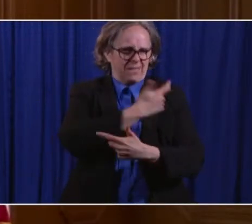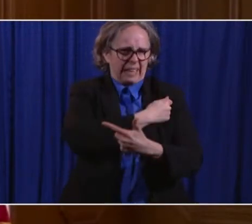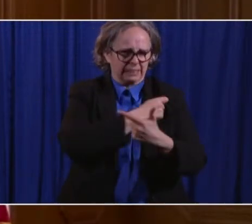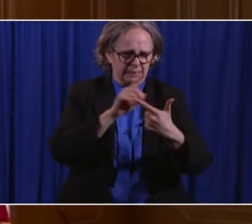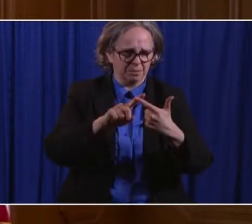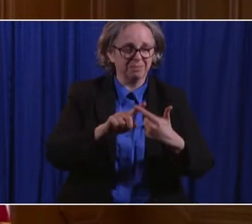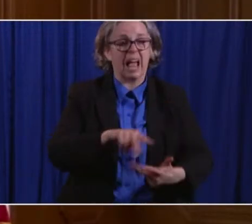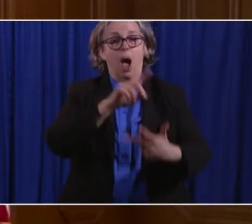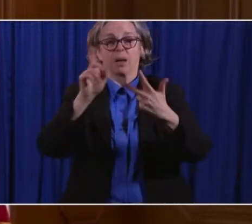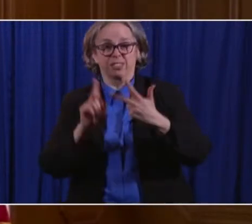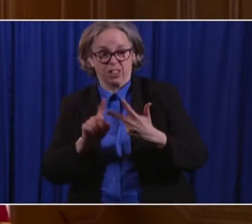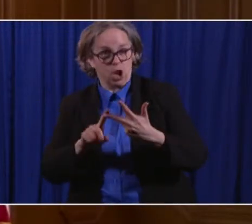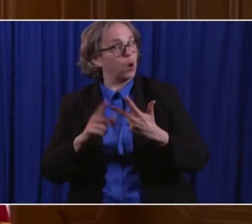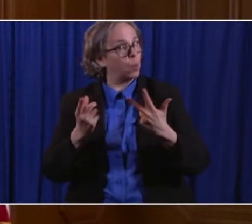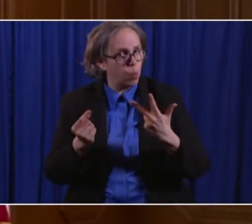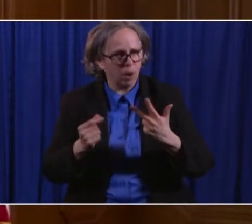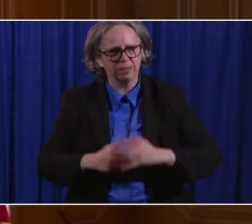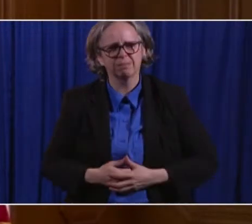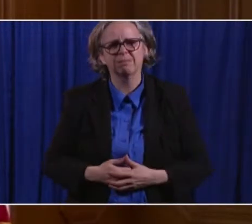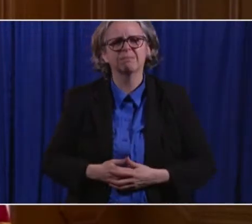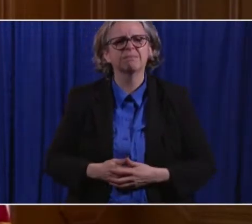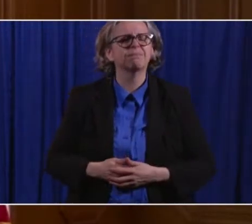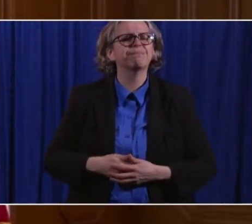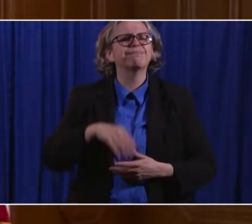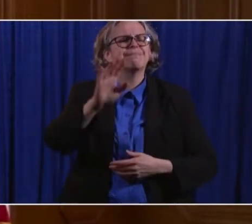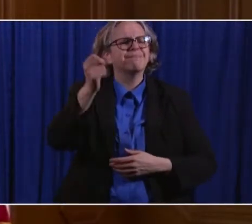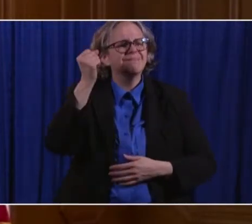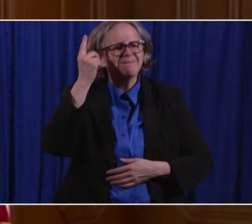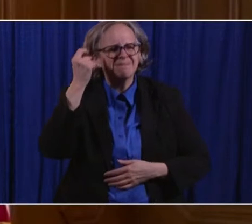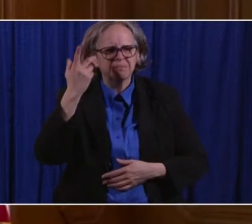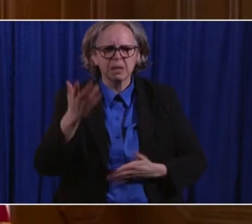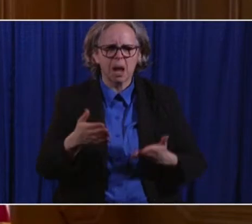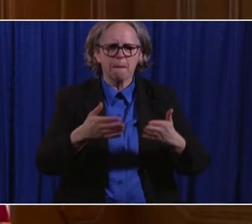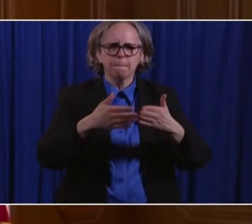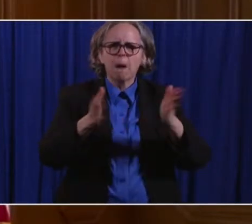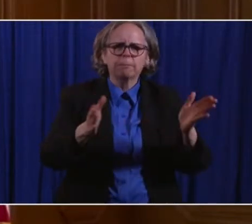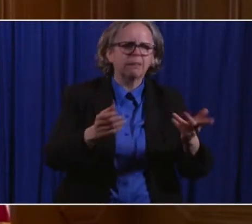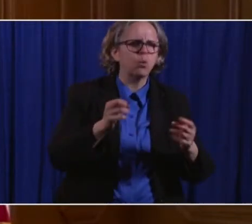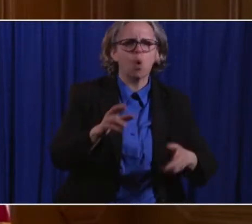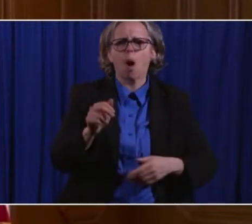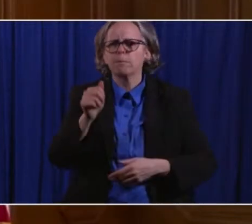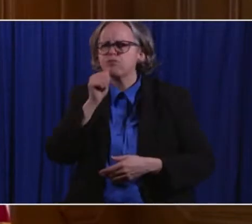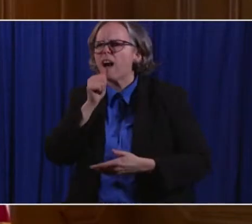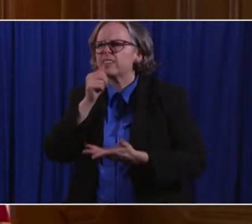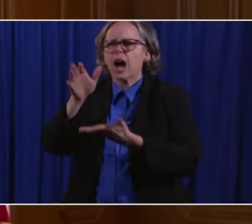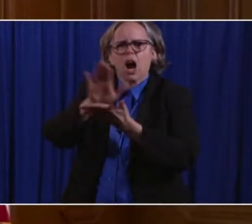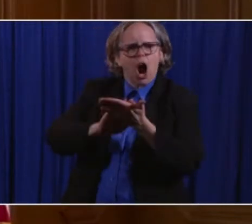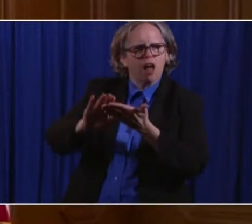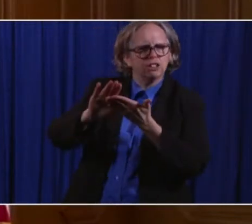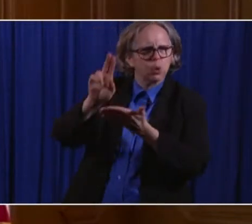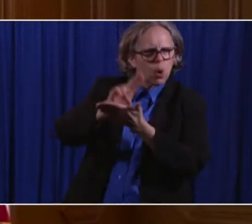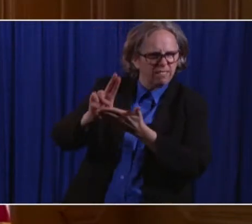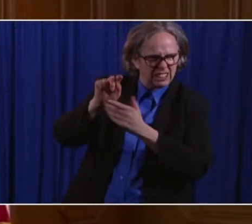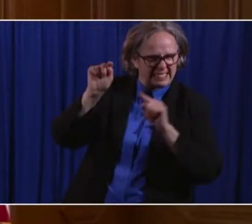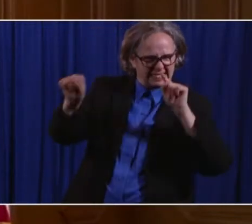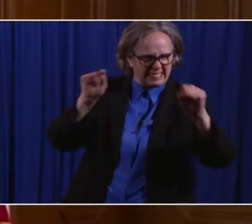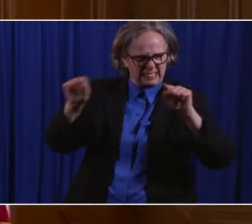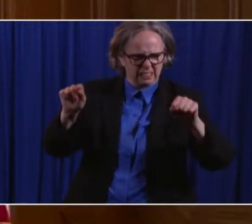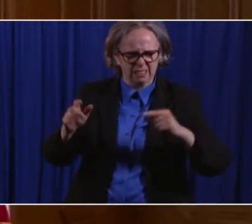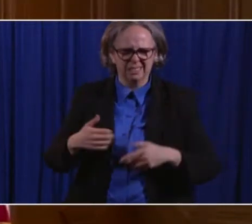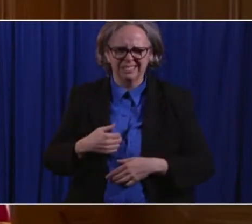colleges, universities, in order to vaccinate students who want to get vaccinated. This will be a multi-week